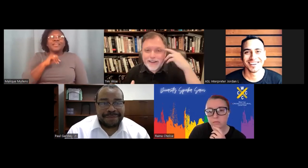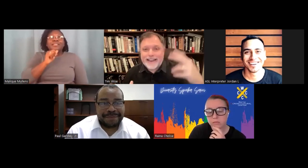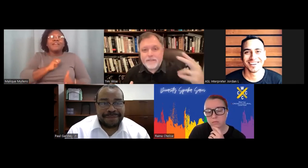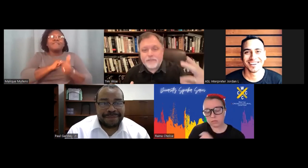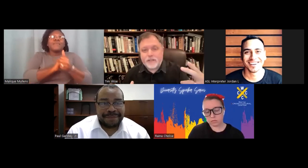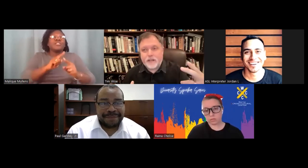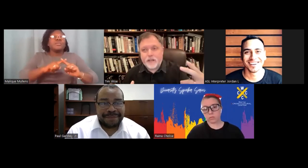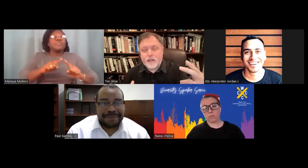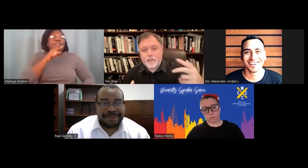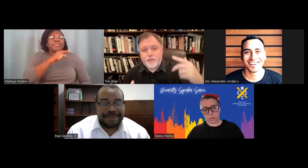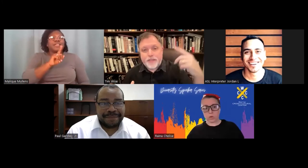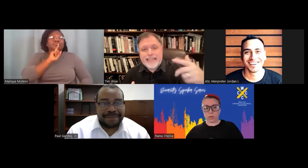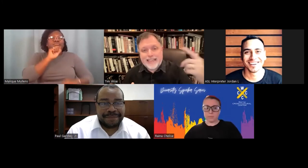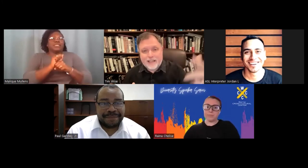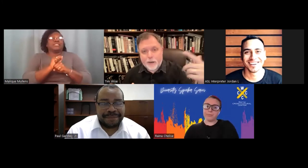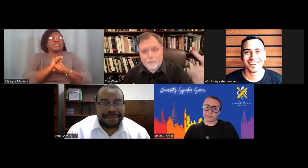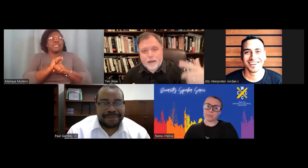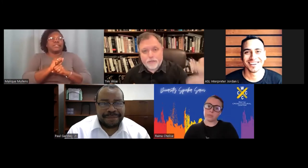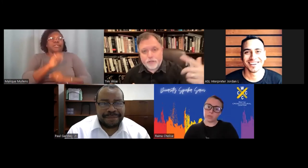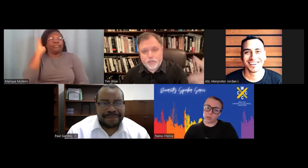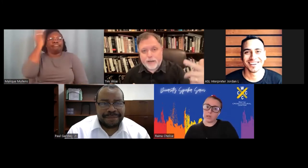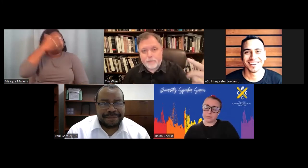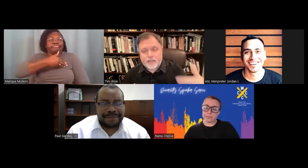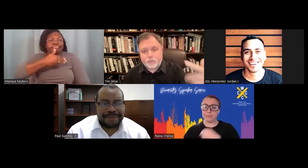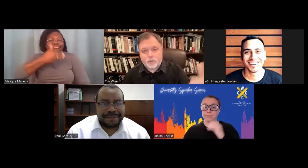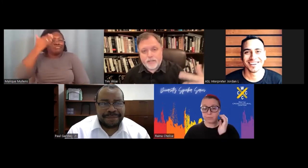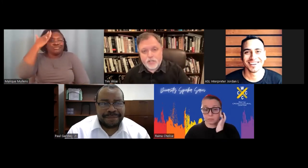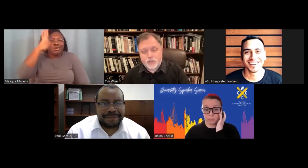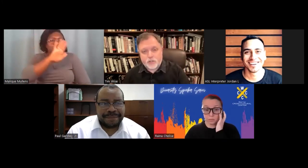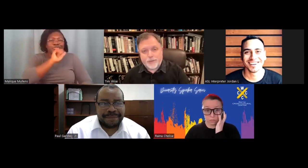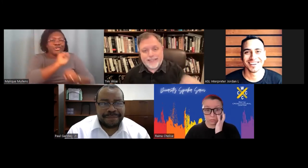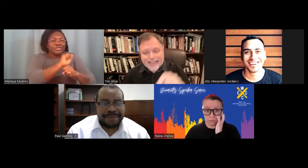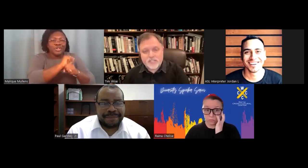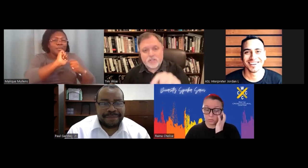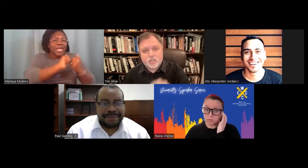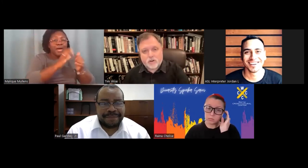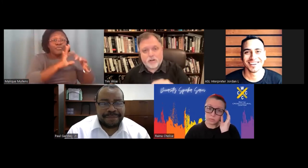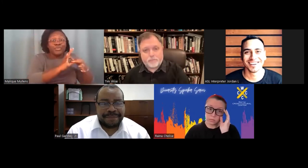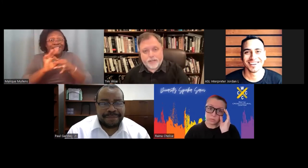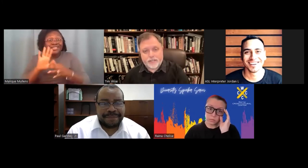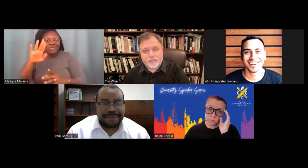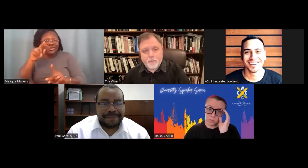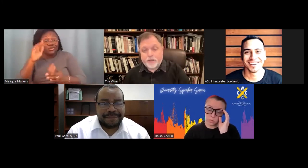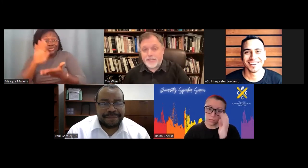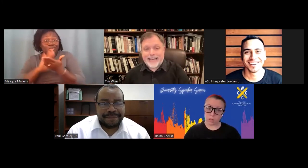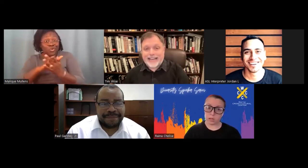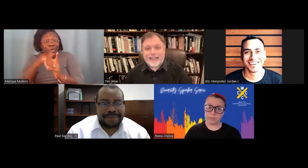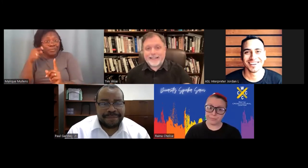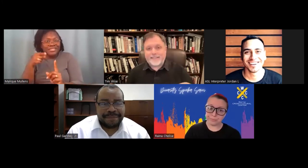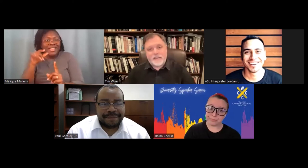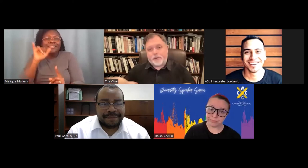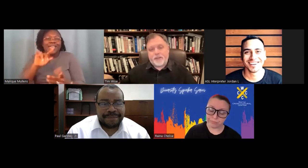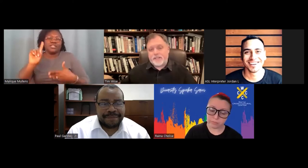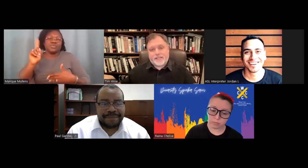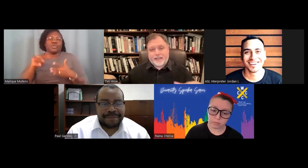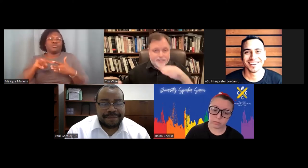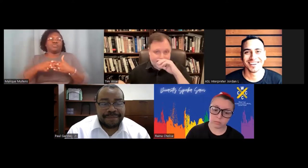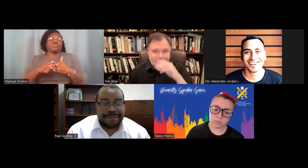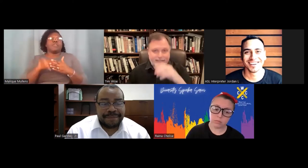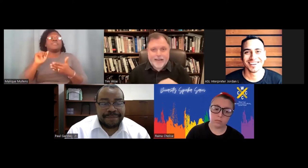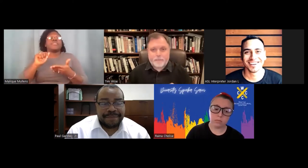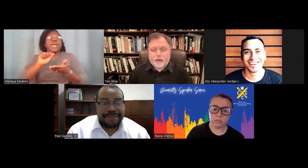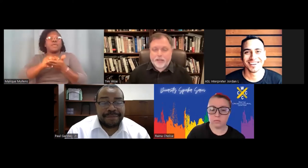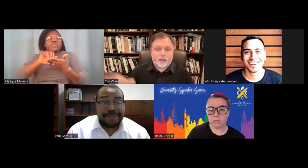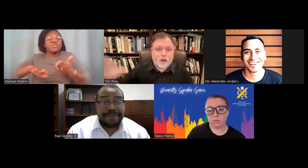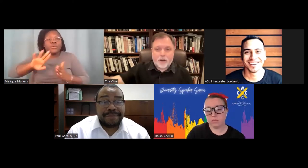it, they're not even thinking about their jobs in relation to it. That's the starting place, because that depoliticizes